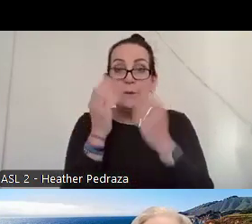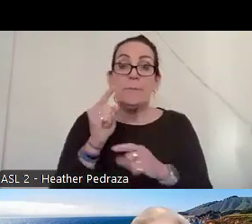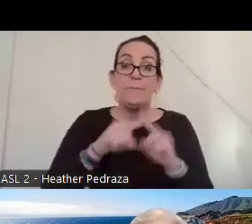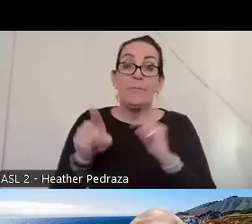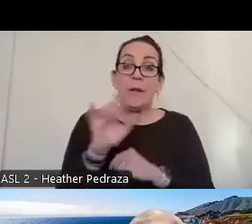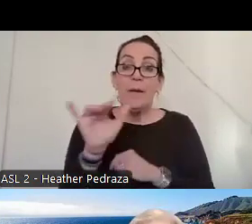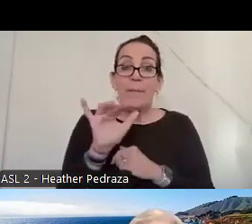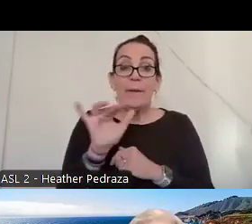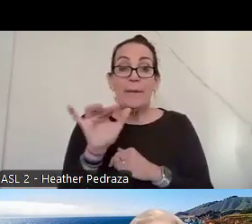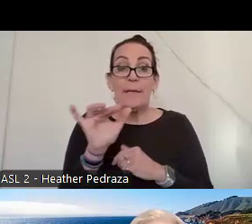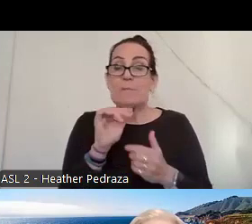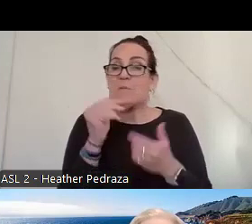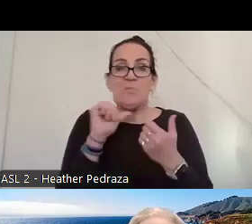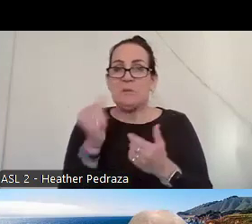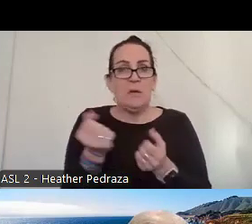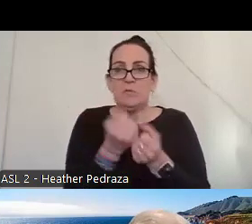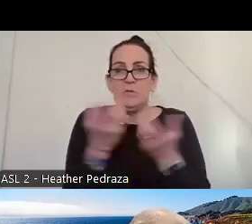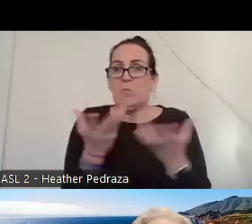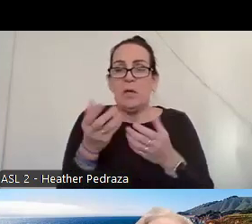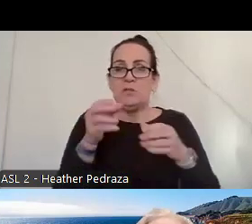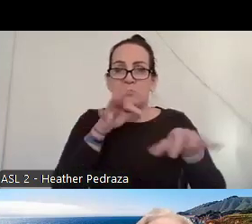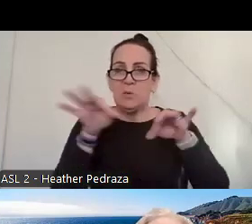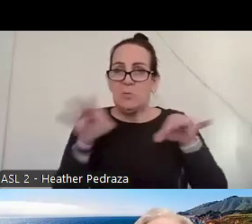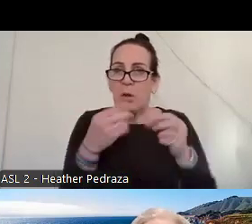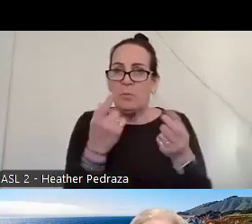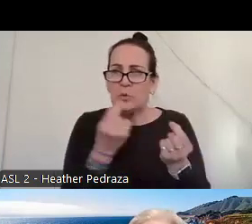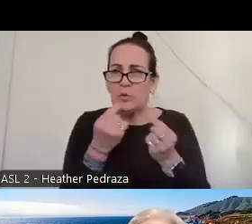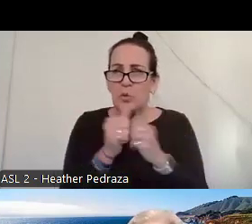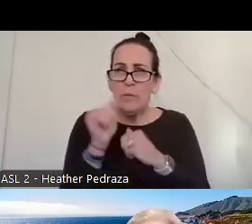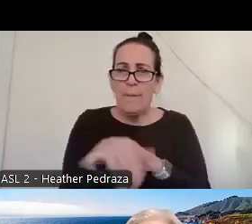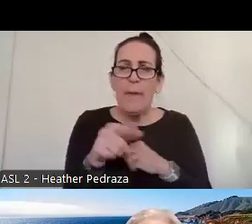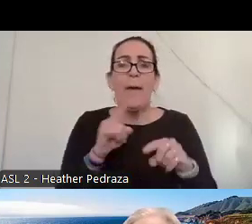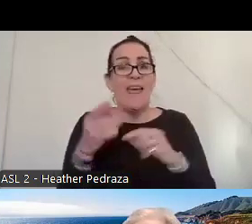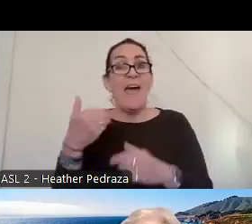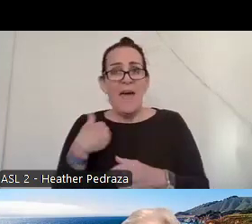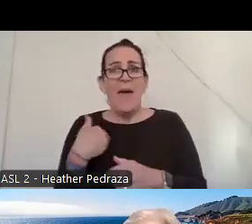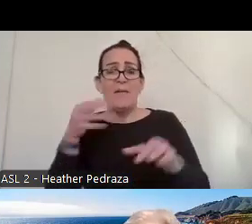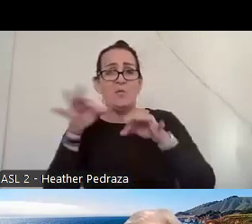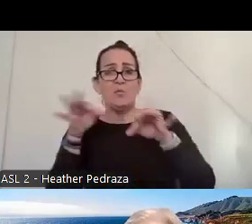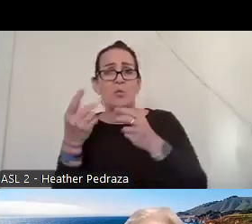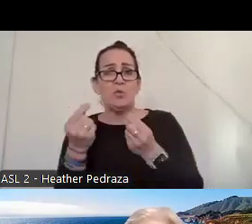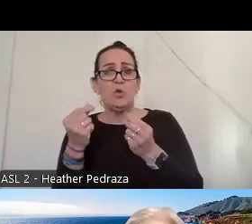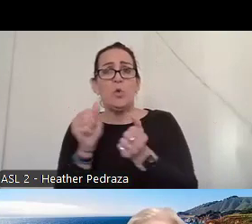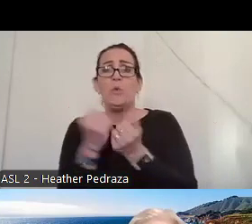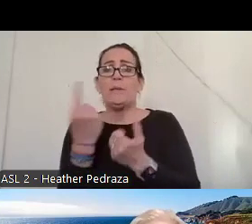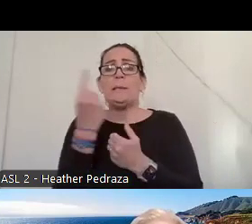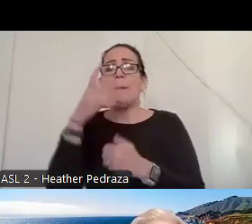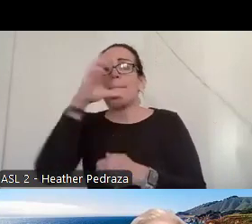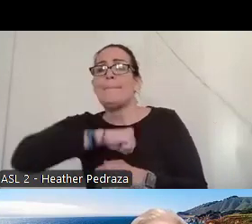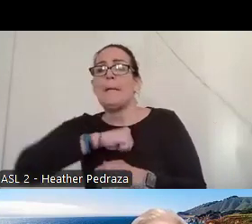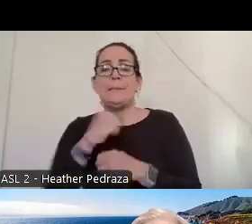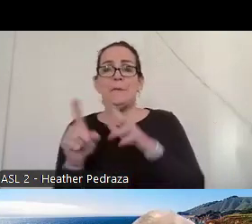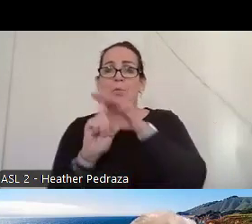There's guidance on missing persons, but not what we needed to see there for at-risk individuals.